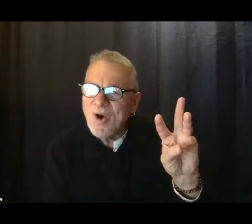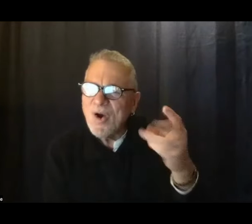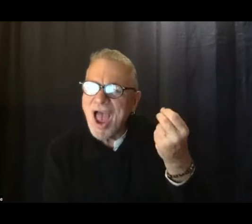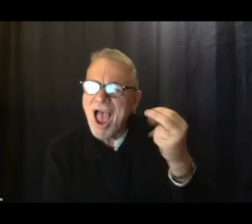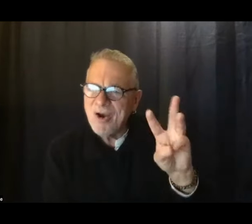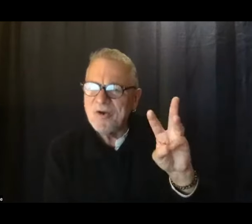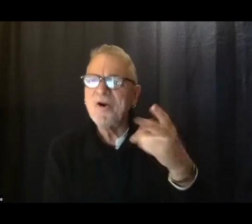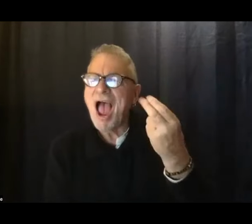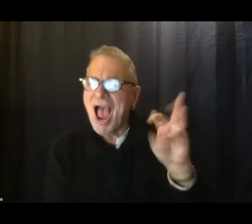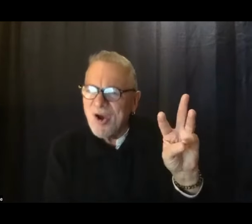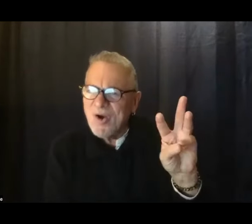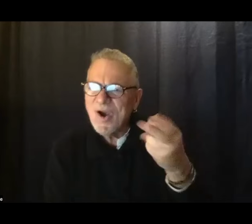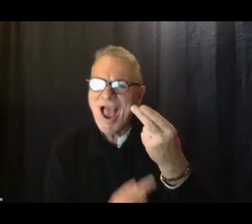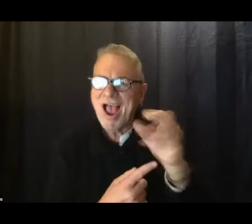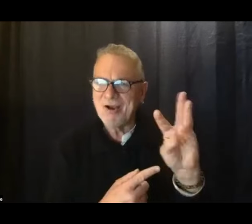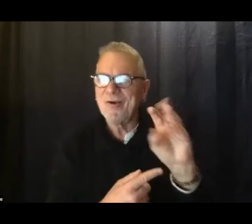Gas, how,